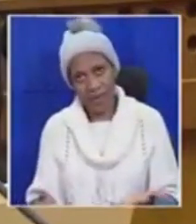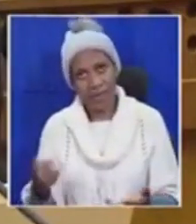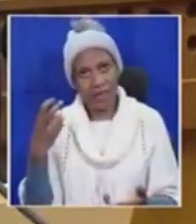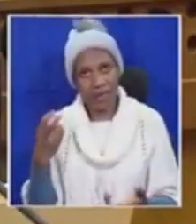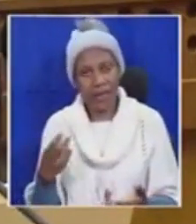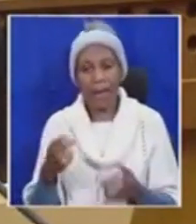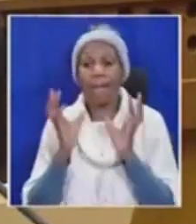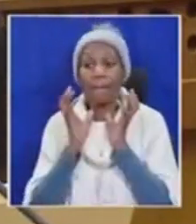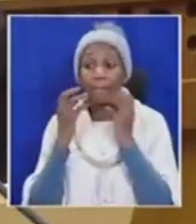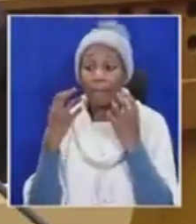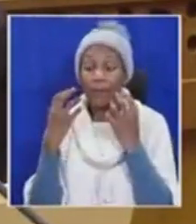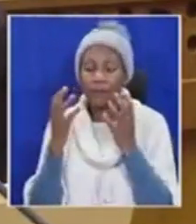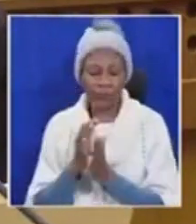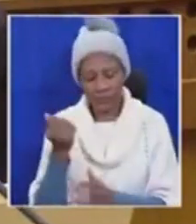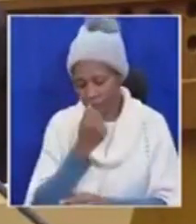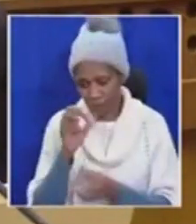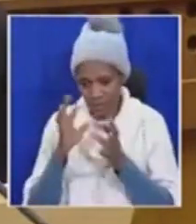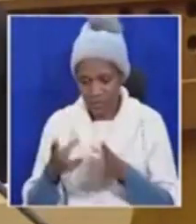between Maimane and de Lille.